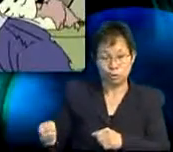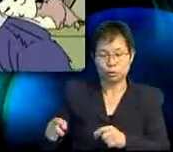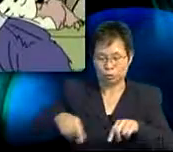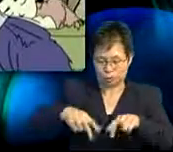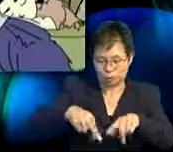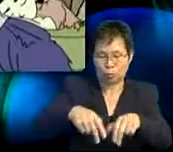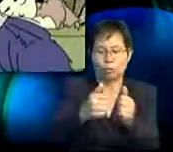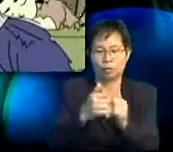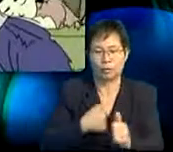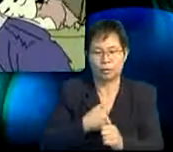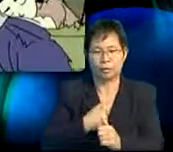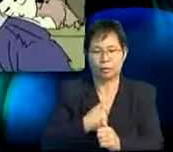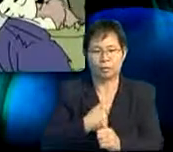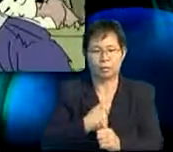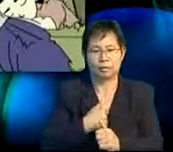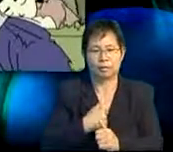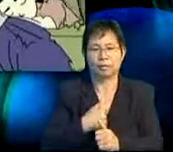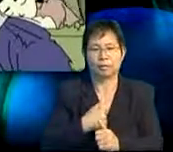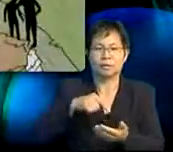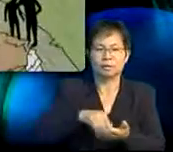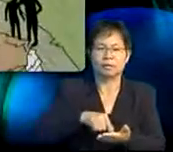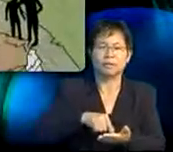O'Connor, and this is Mary.